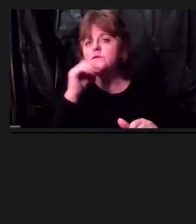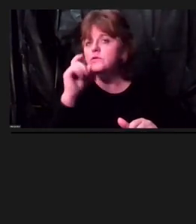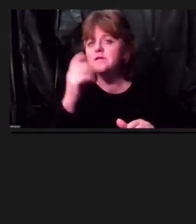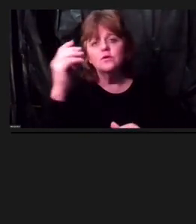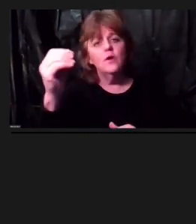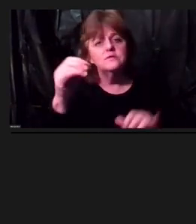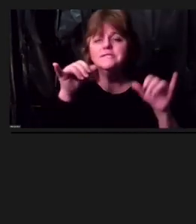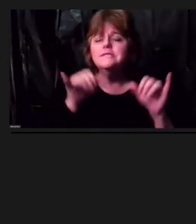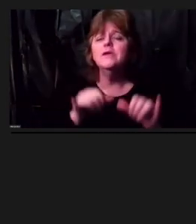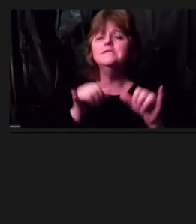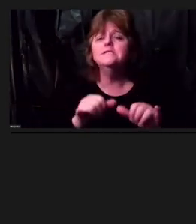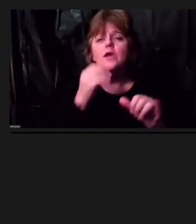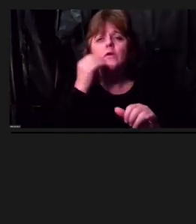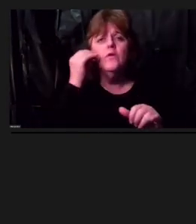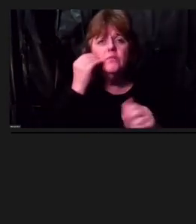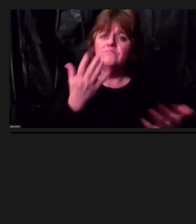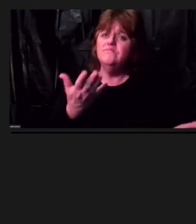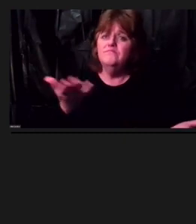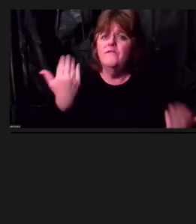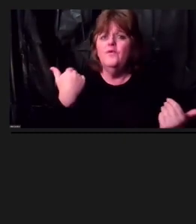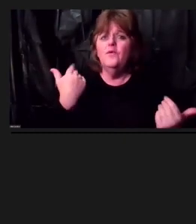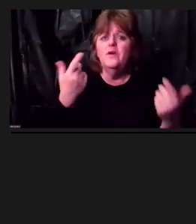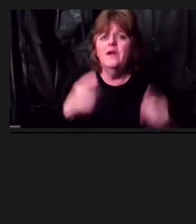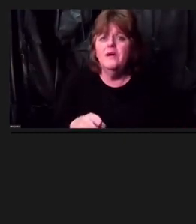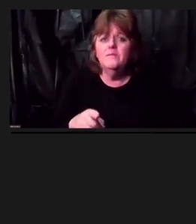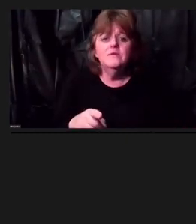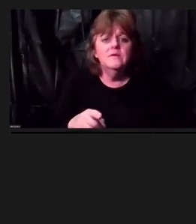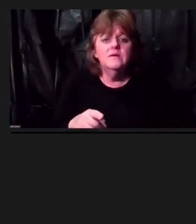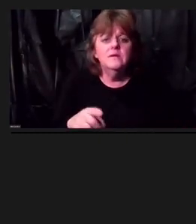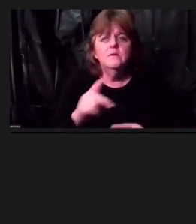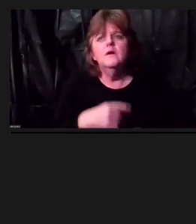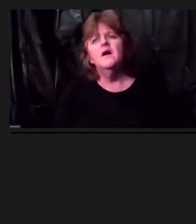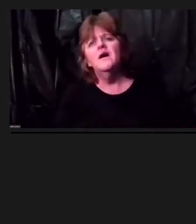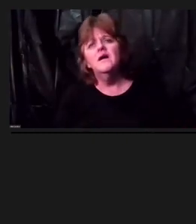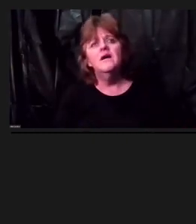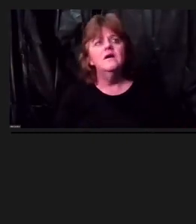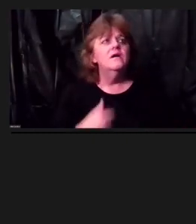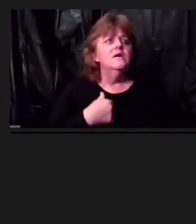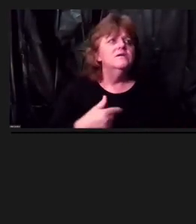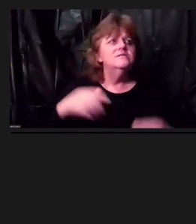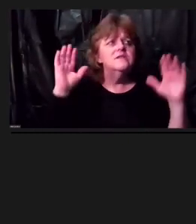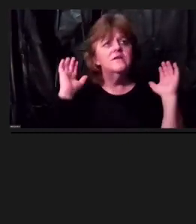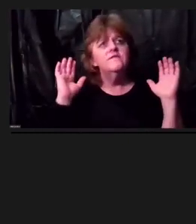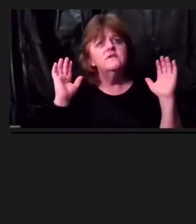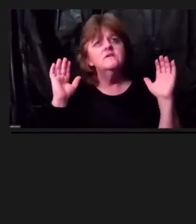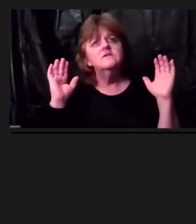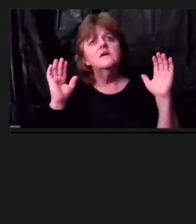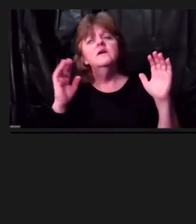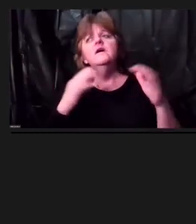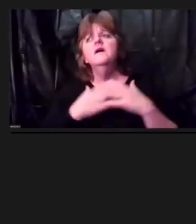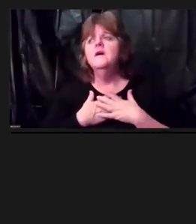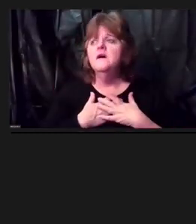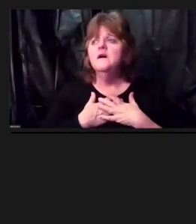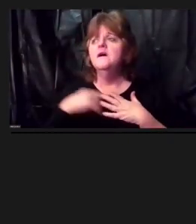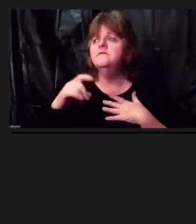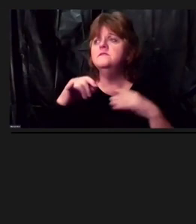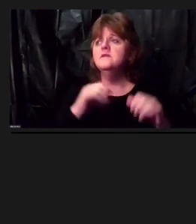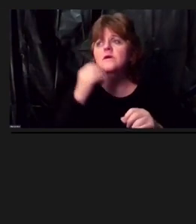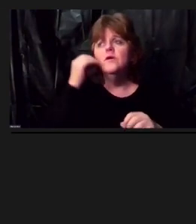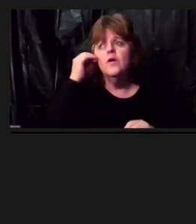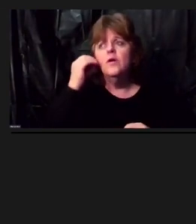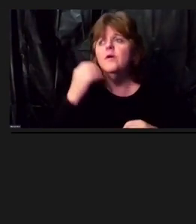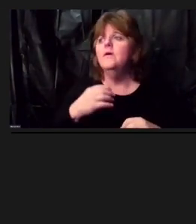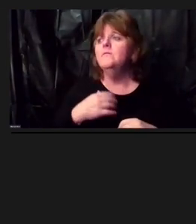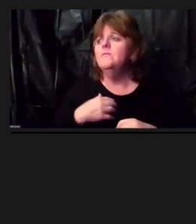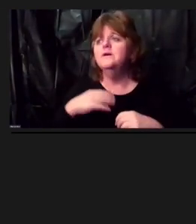stay home. Stay home. We did it before. People talk about the sacrifice. Oh, the sacrifice. I have to stay at home. My child